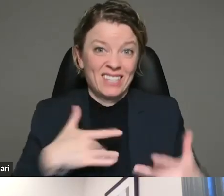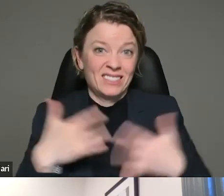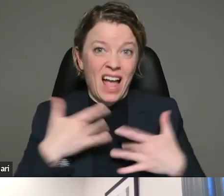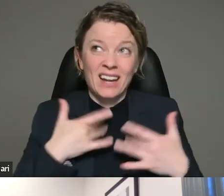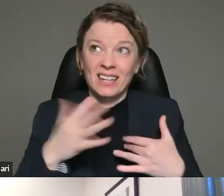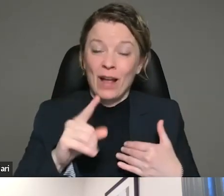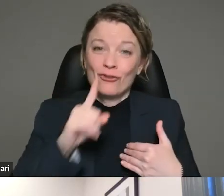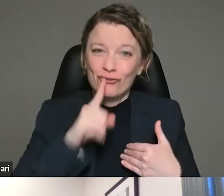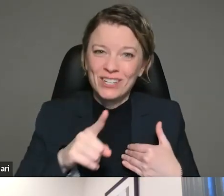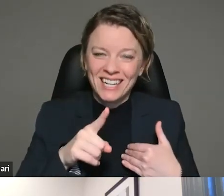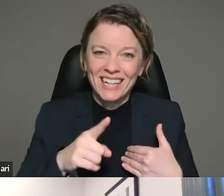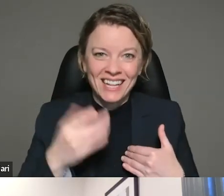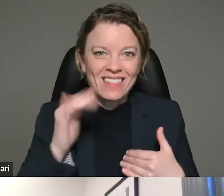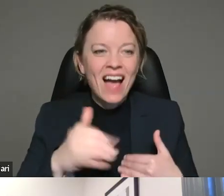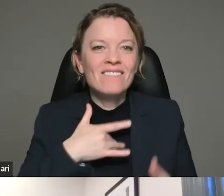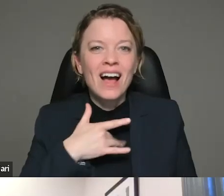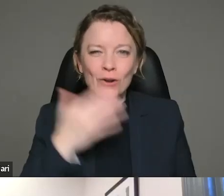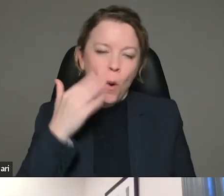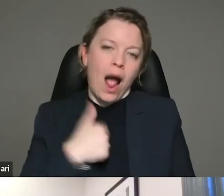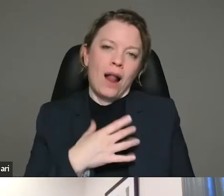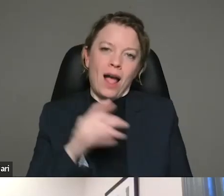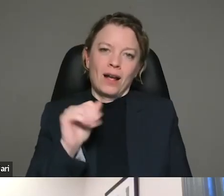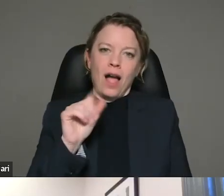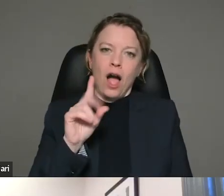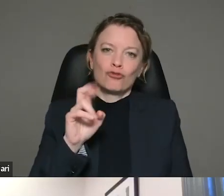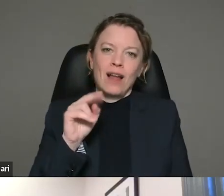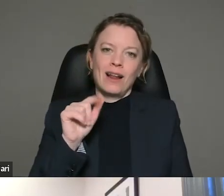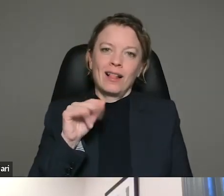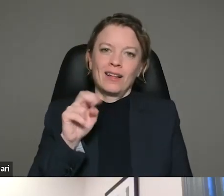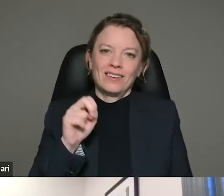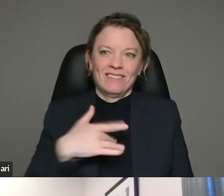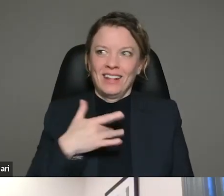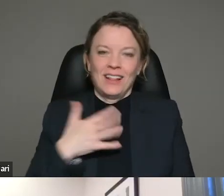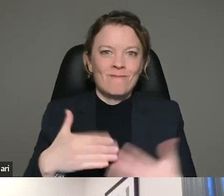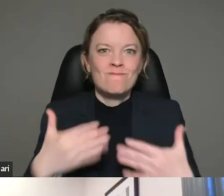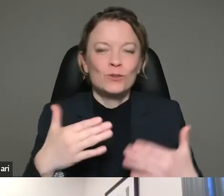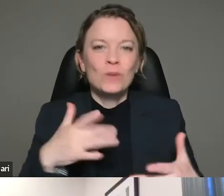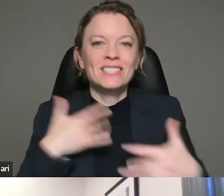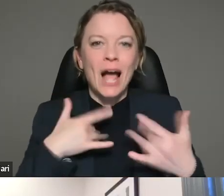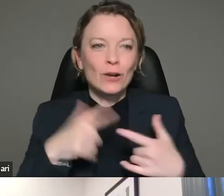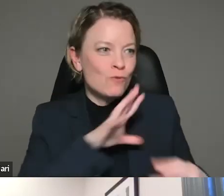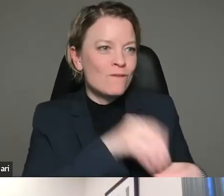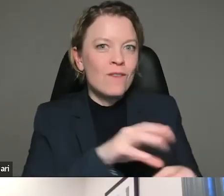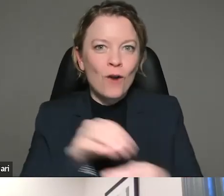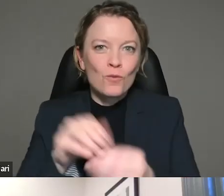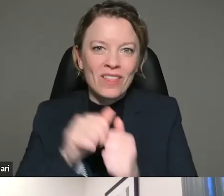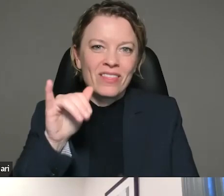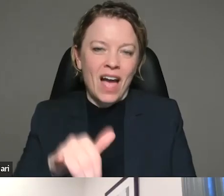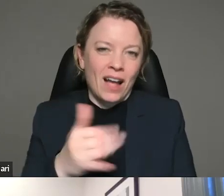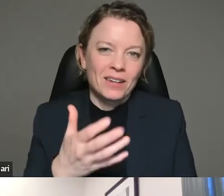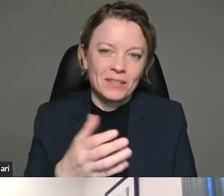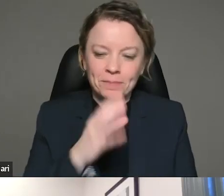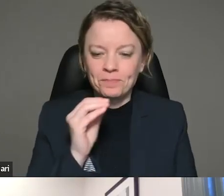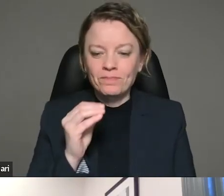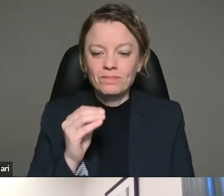a bit, little bit of an adrenaline junkie too. So, you know, it was exciting to be part of that. And a lot of the times,